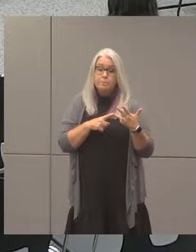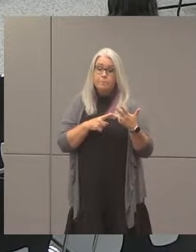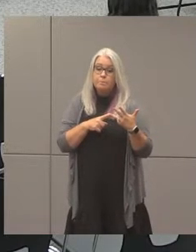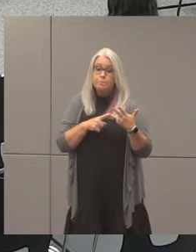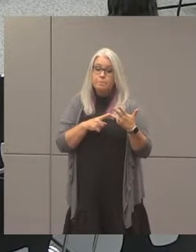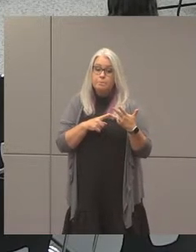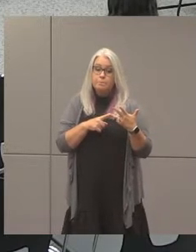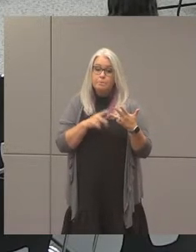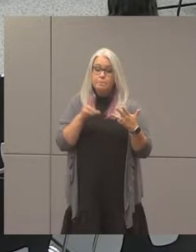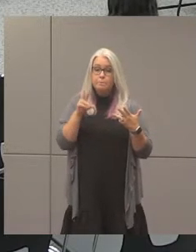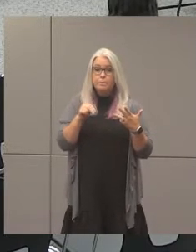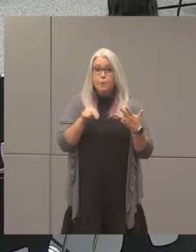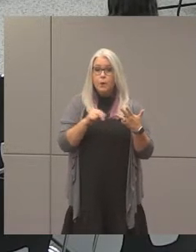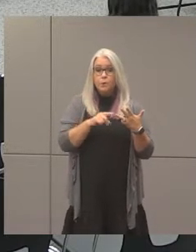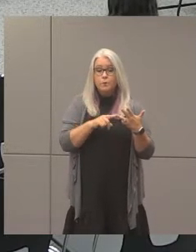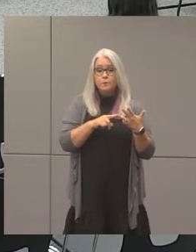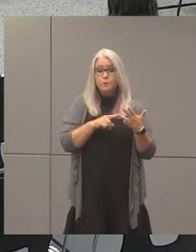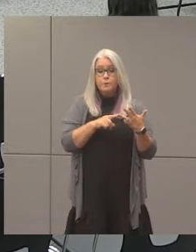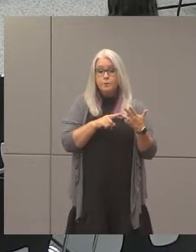No.